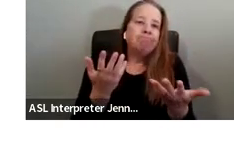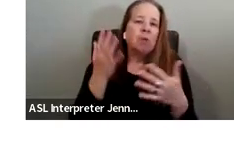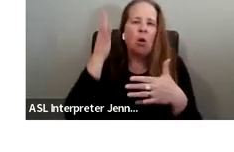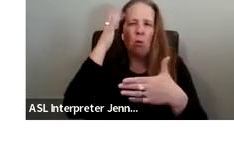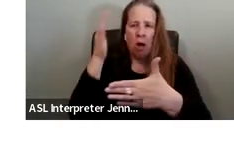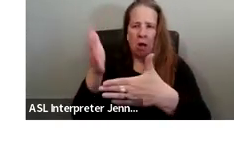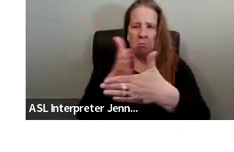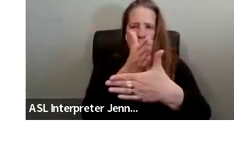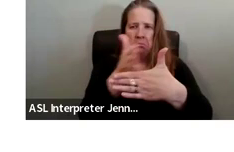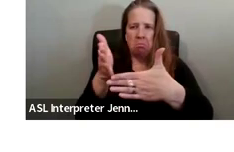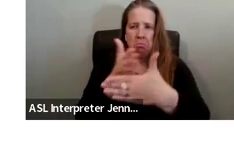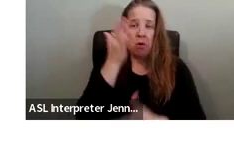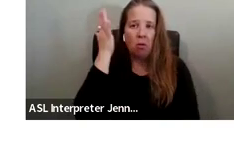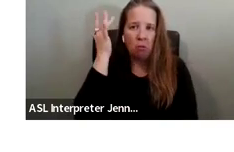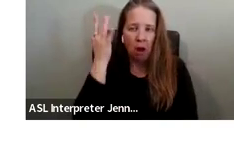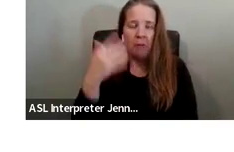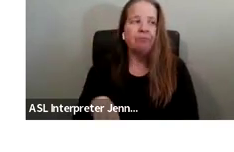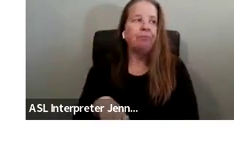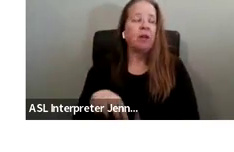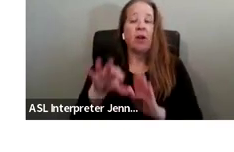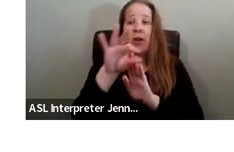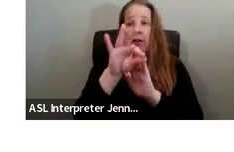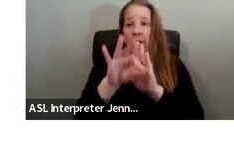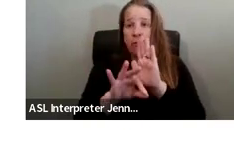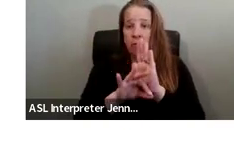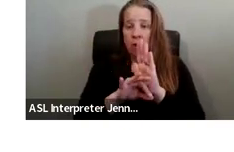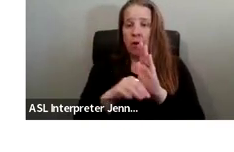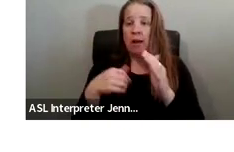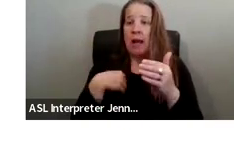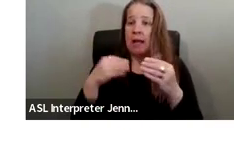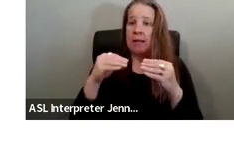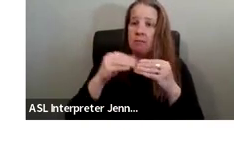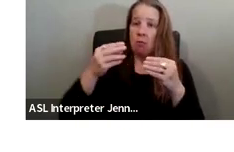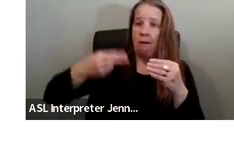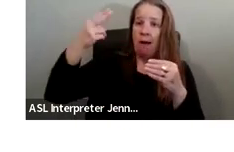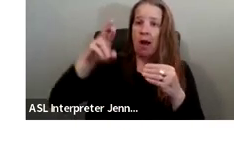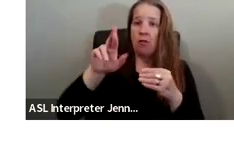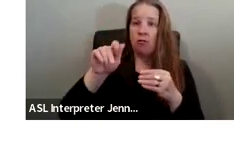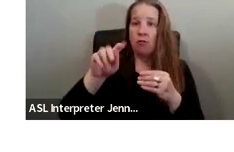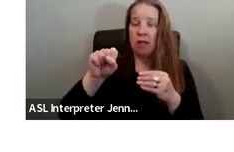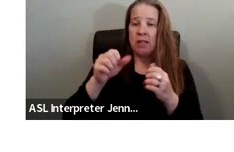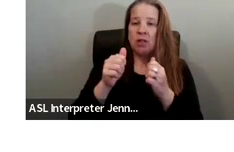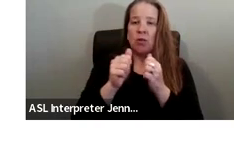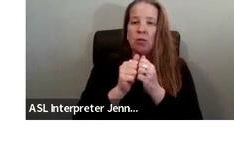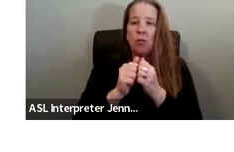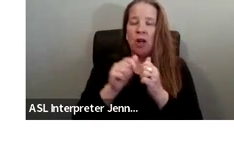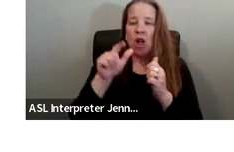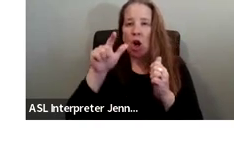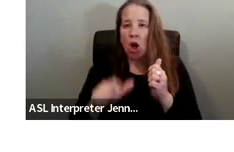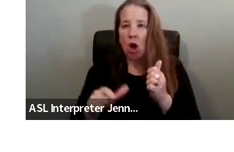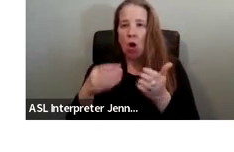range? The formula provides higher rates to states with maybe lower per capita